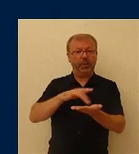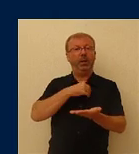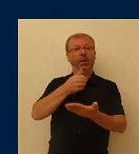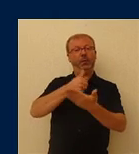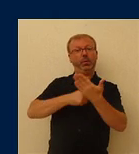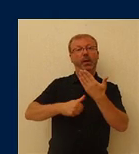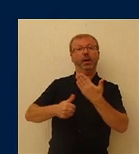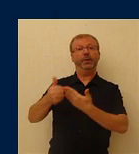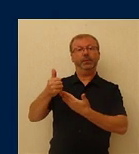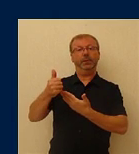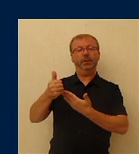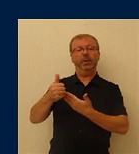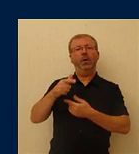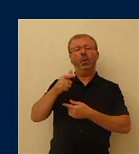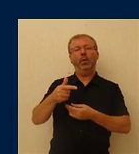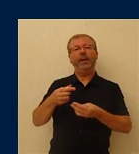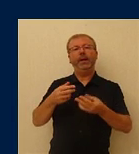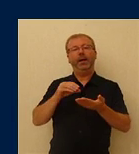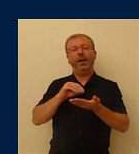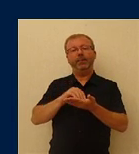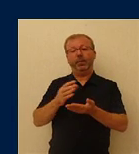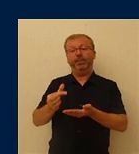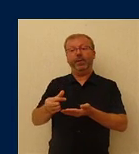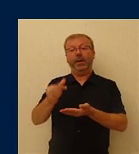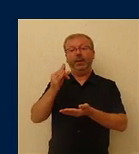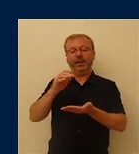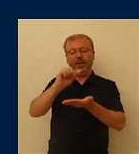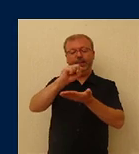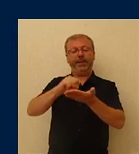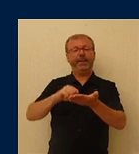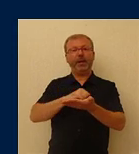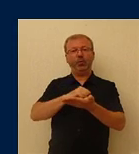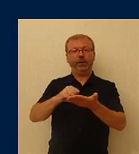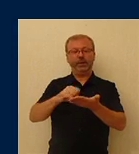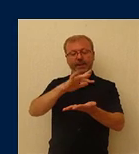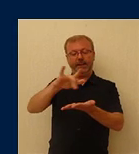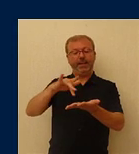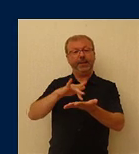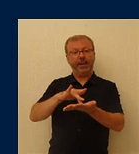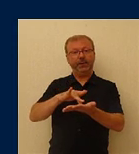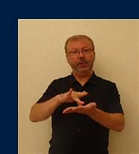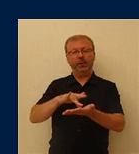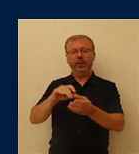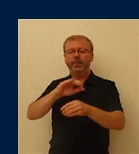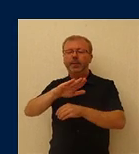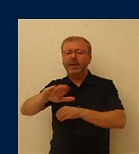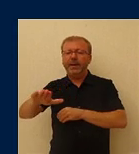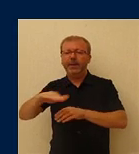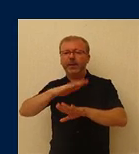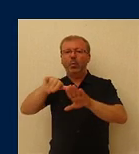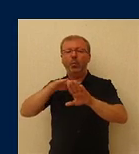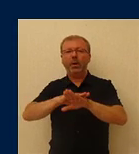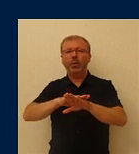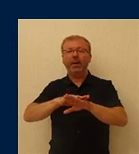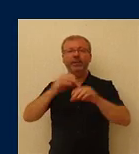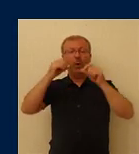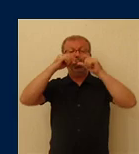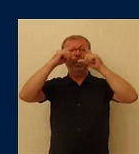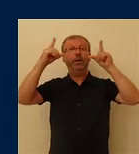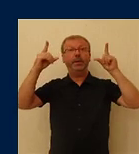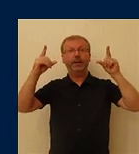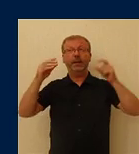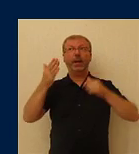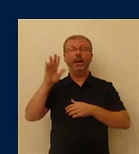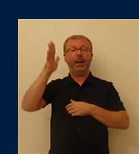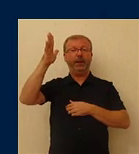to find the sacred center, the point of illumination, and then walk back into our